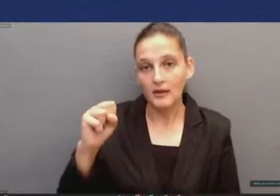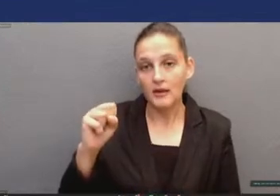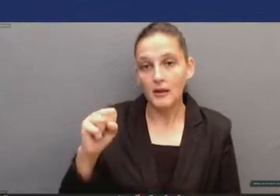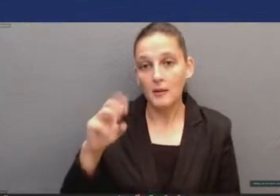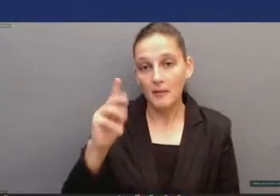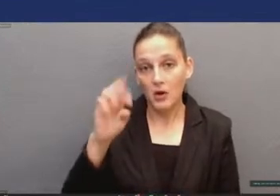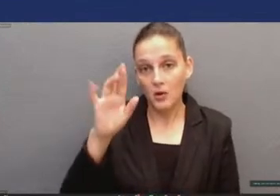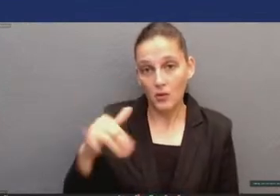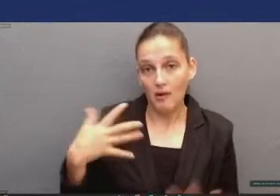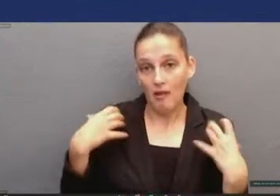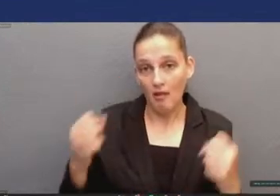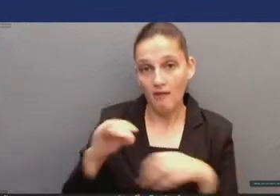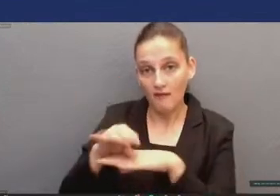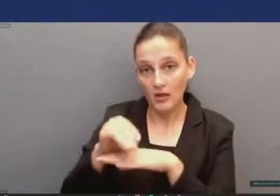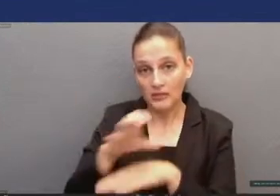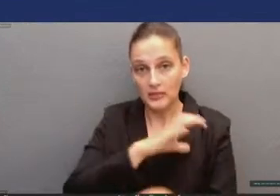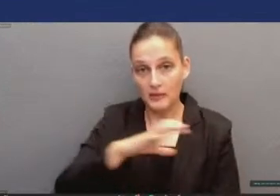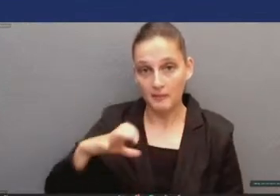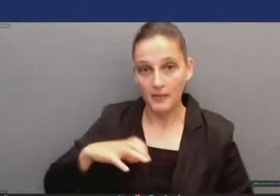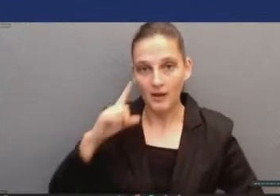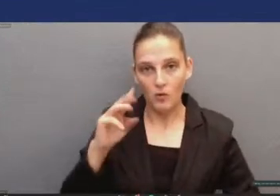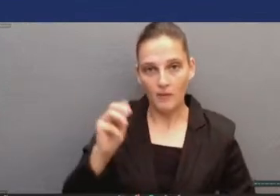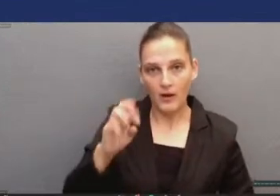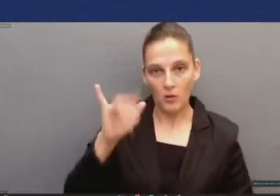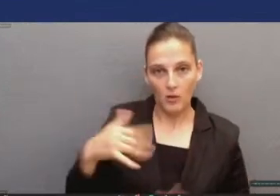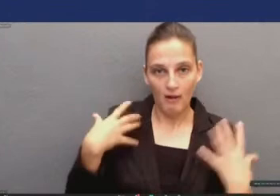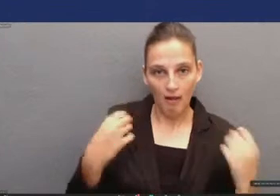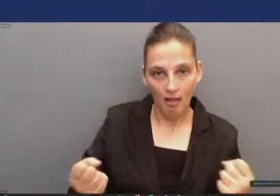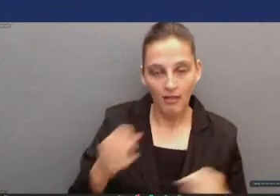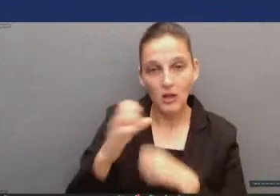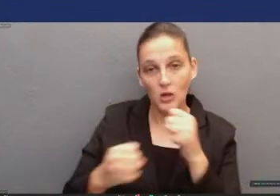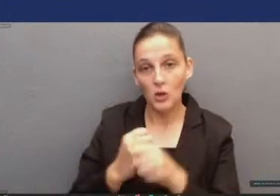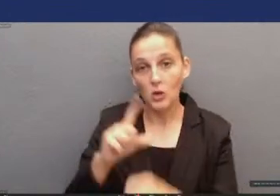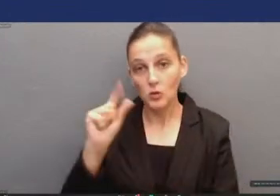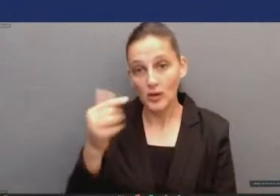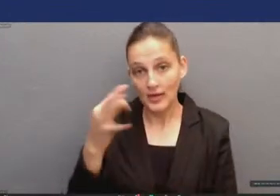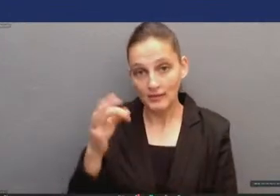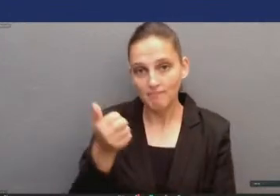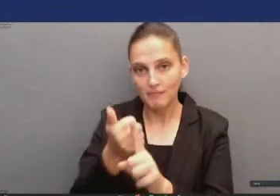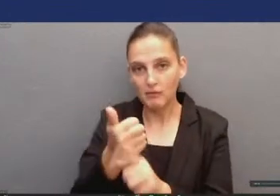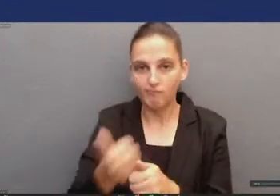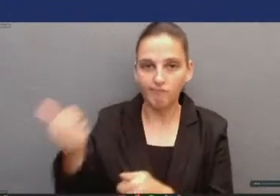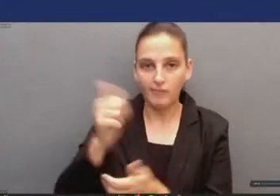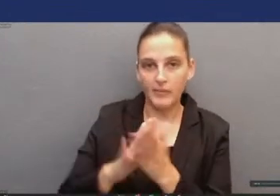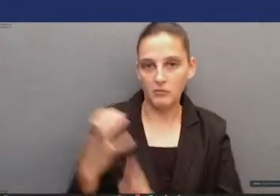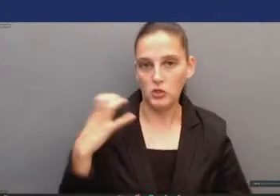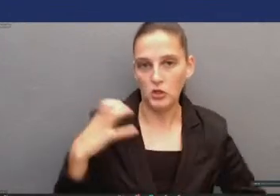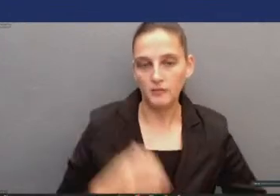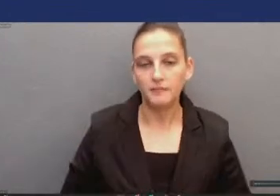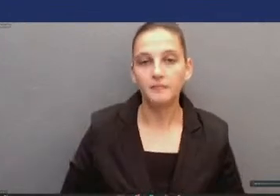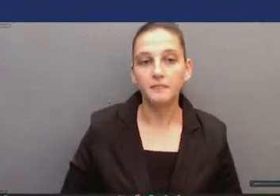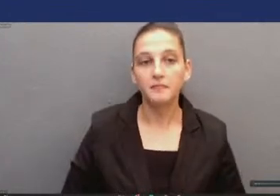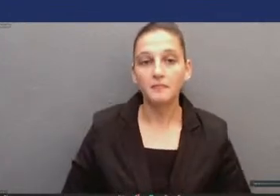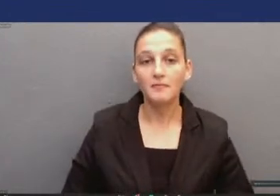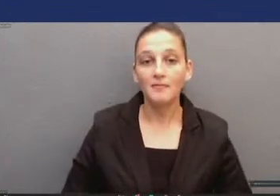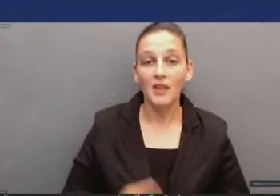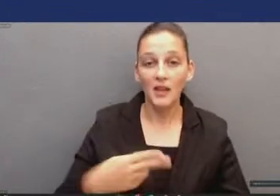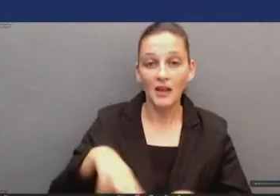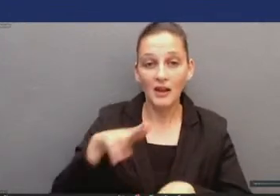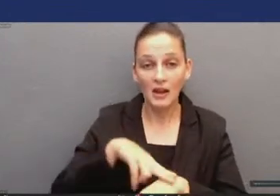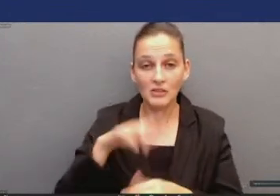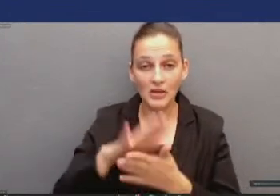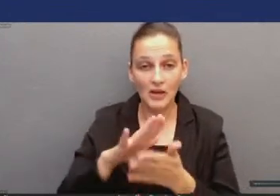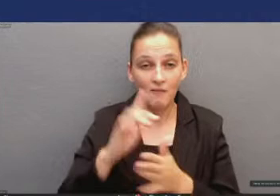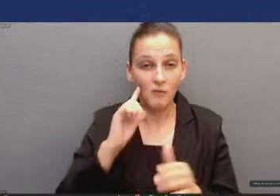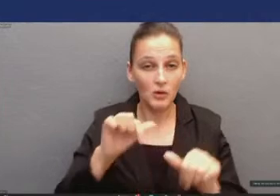Advisory Committee on Minority Health, and in 2019 was appointed chair. At the National Academies of Science and Engineering